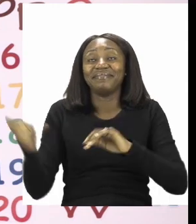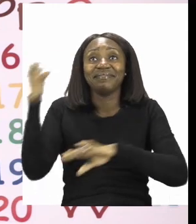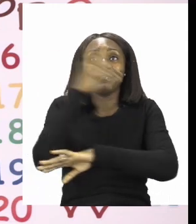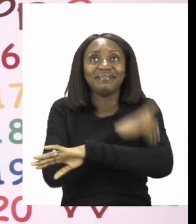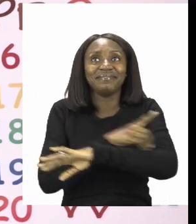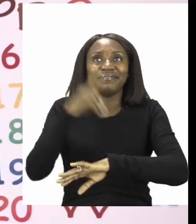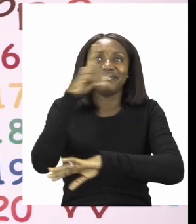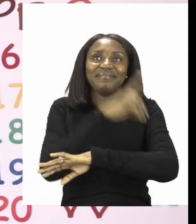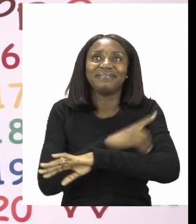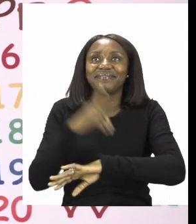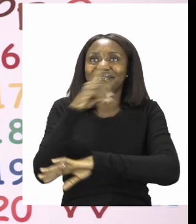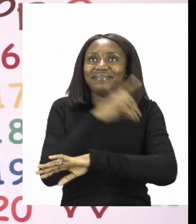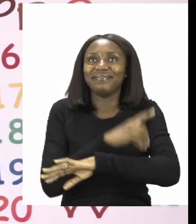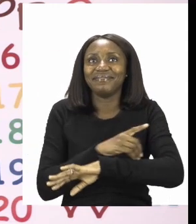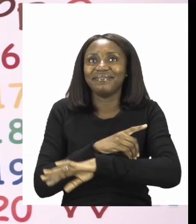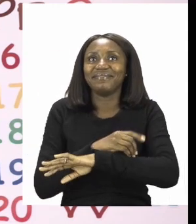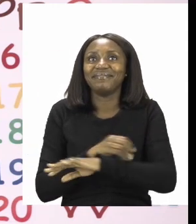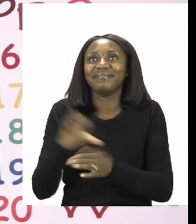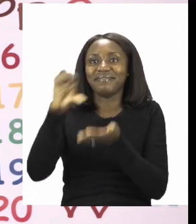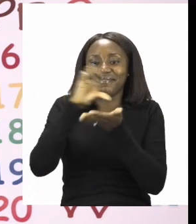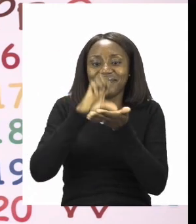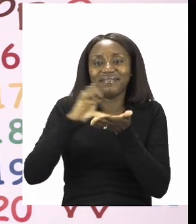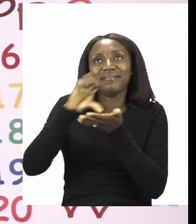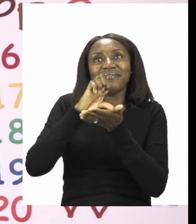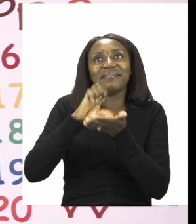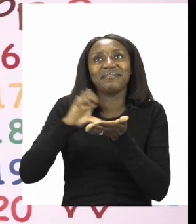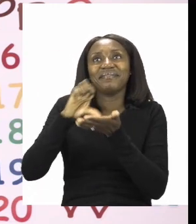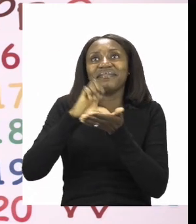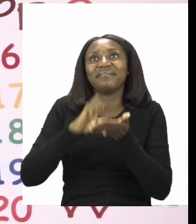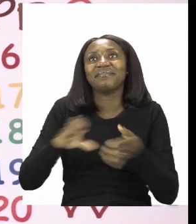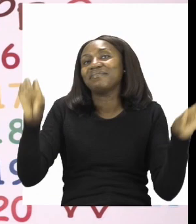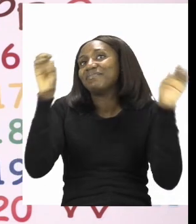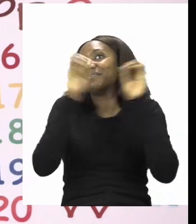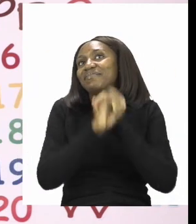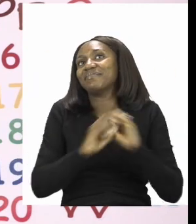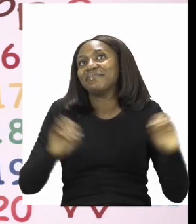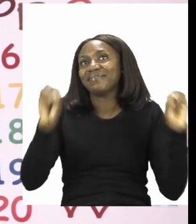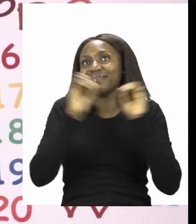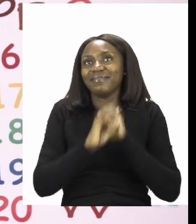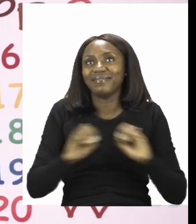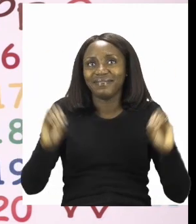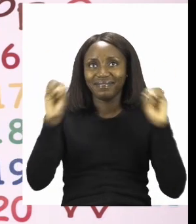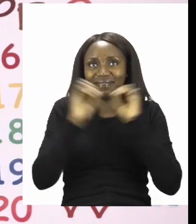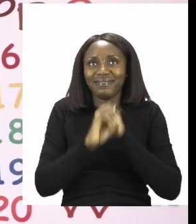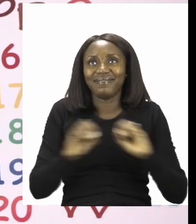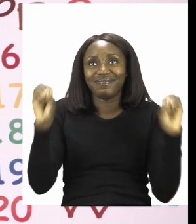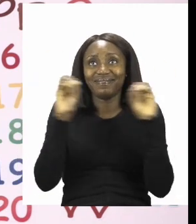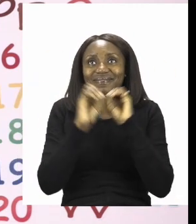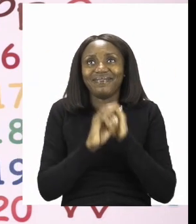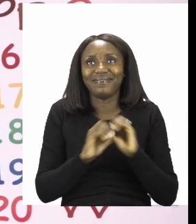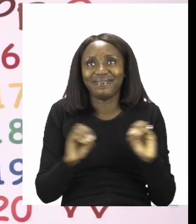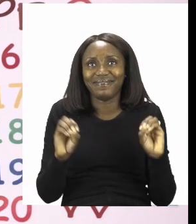Sanitize every day so the germs can stay